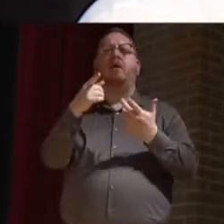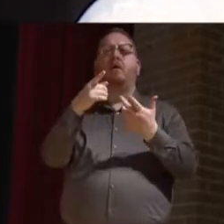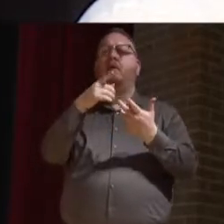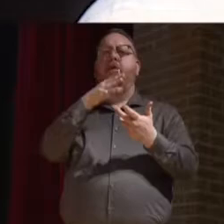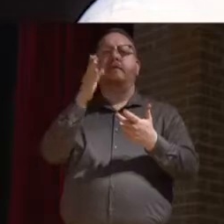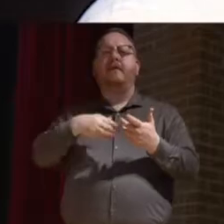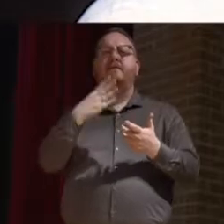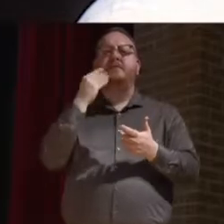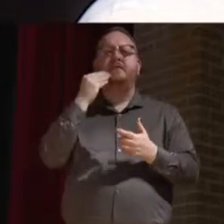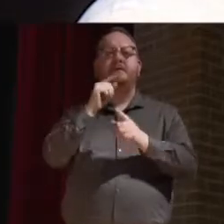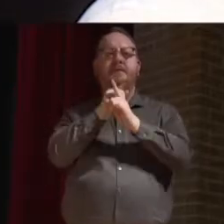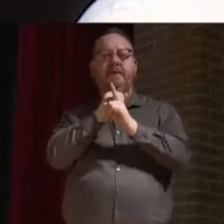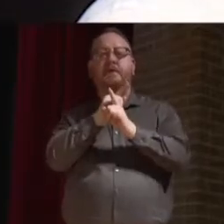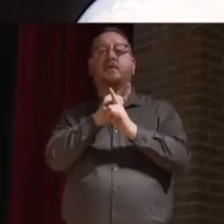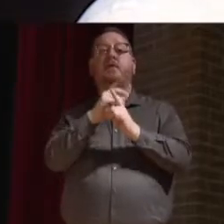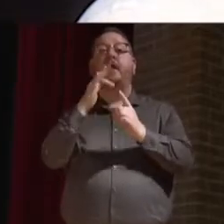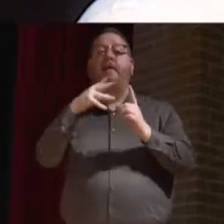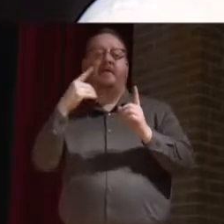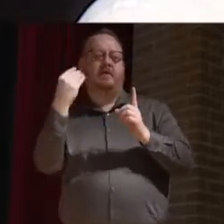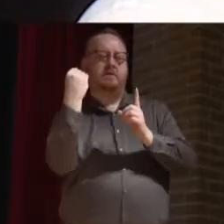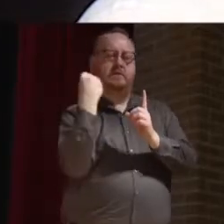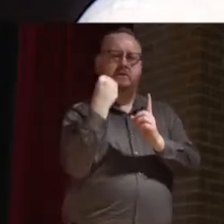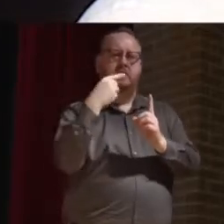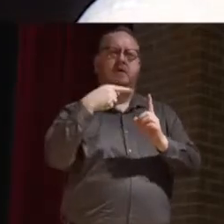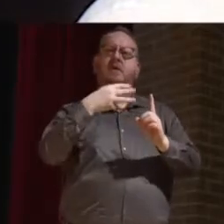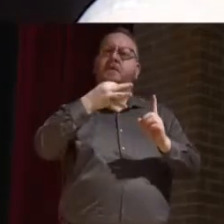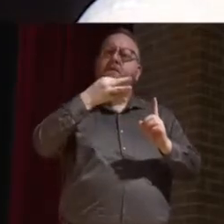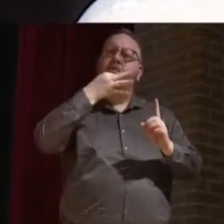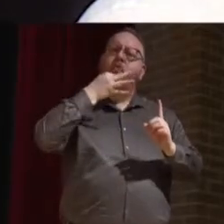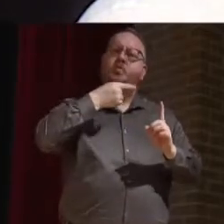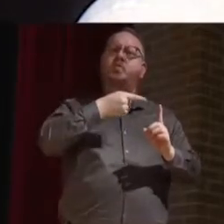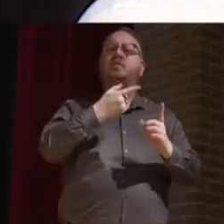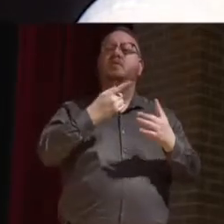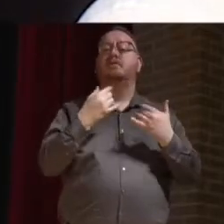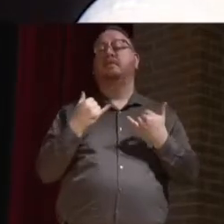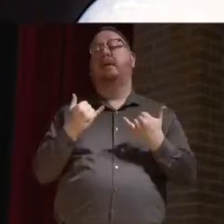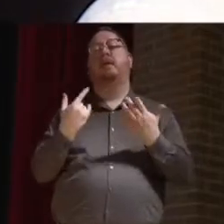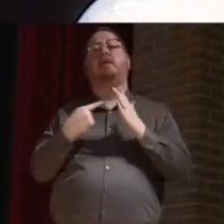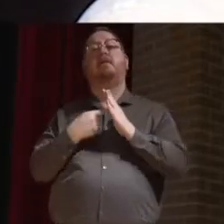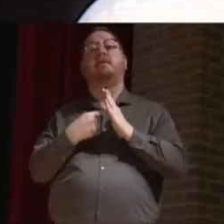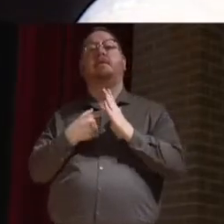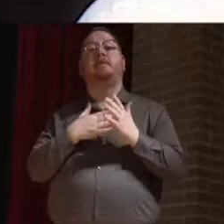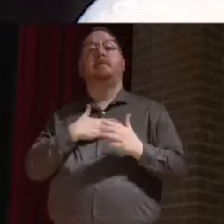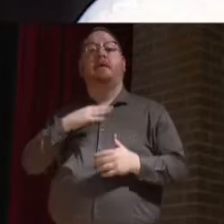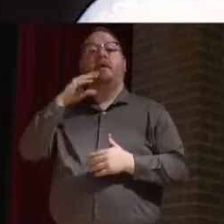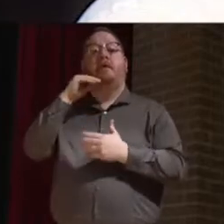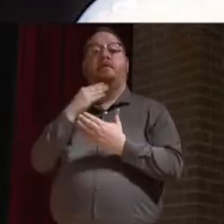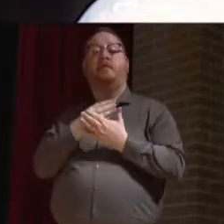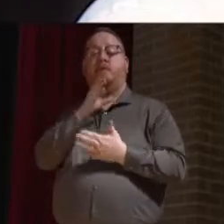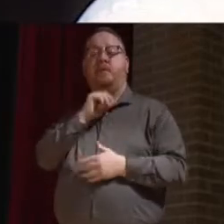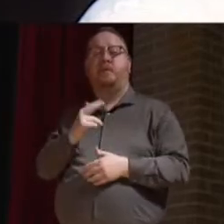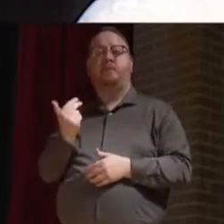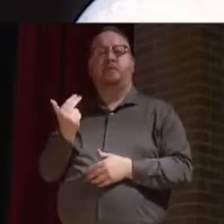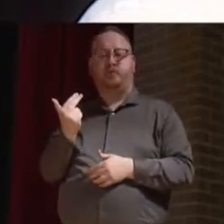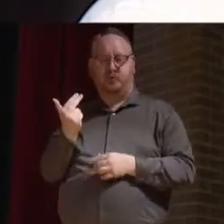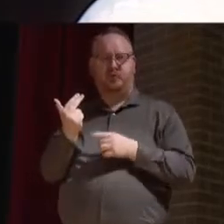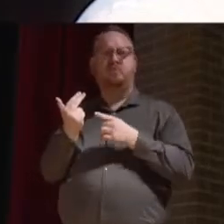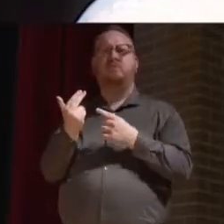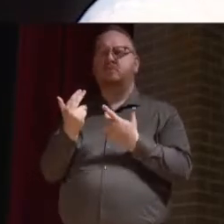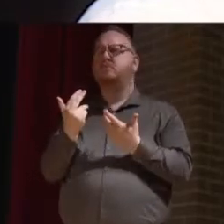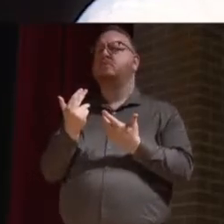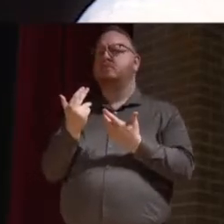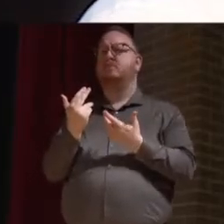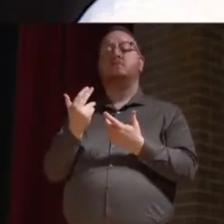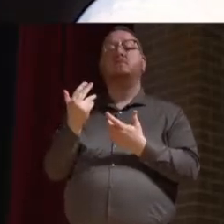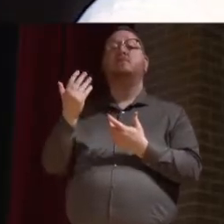excellent. And I'm struggling with my 13-year-old daughter. COVID has affected her like it has affected all of us. She went from going